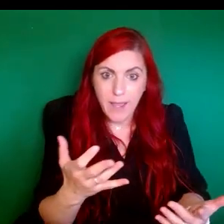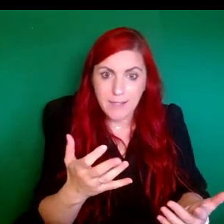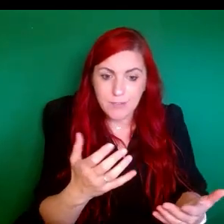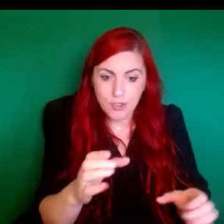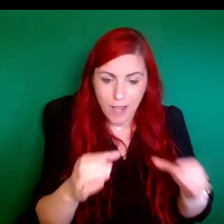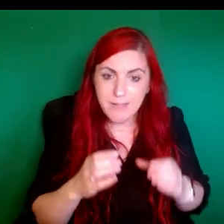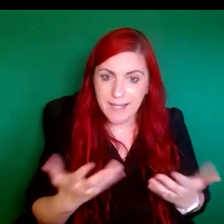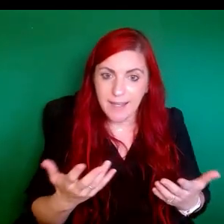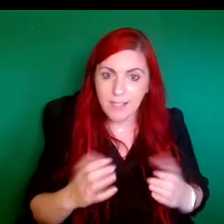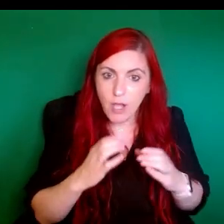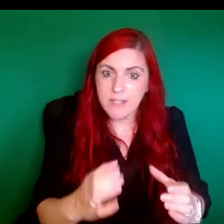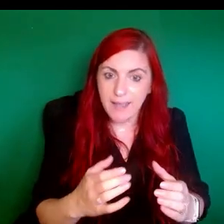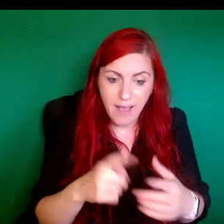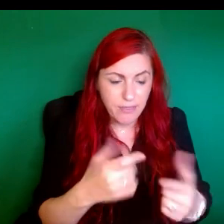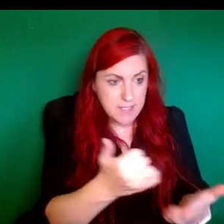absolutely incredible.